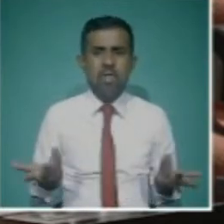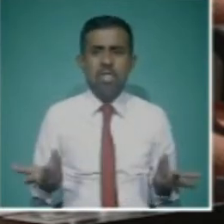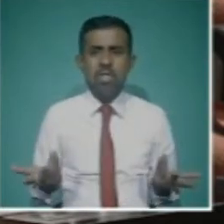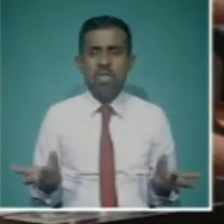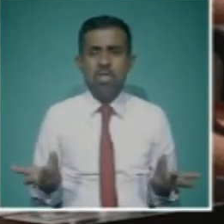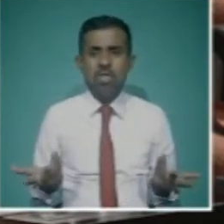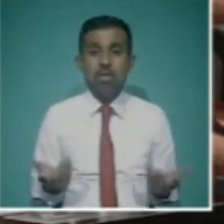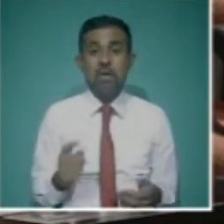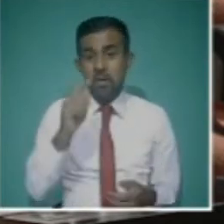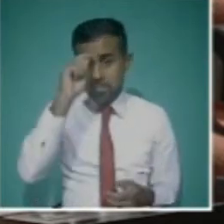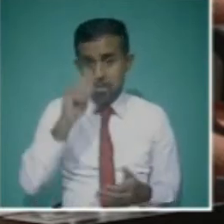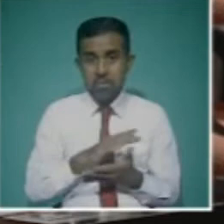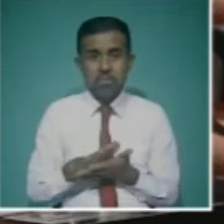it.